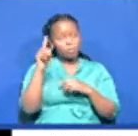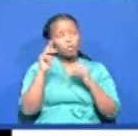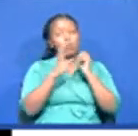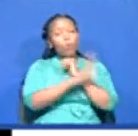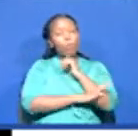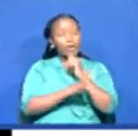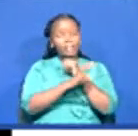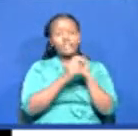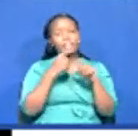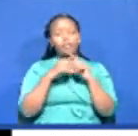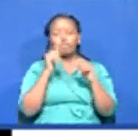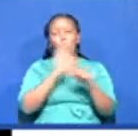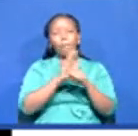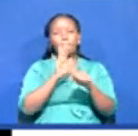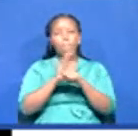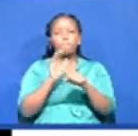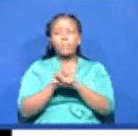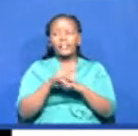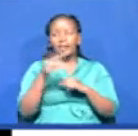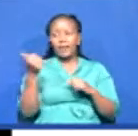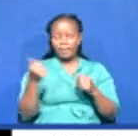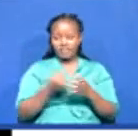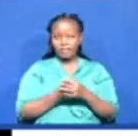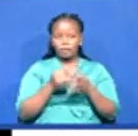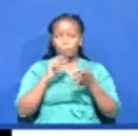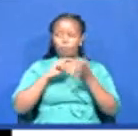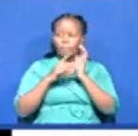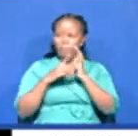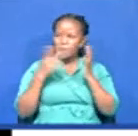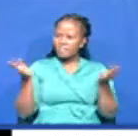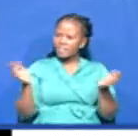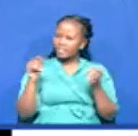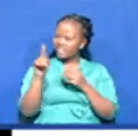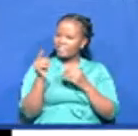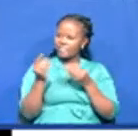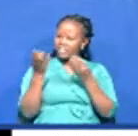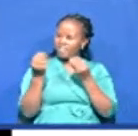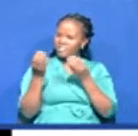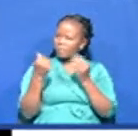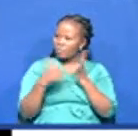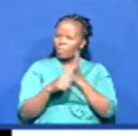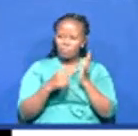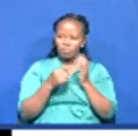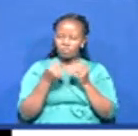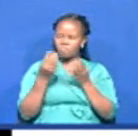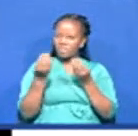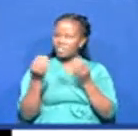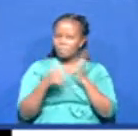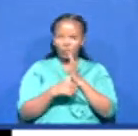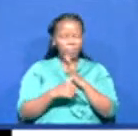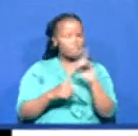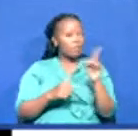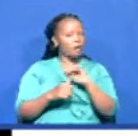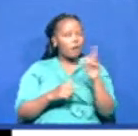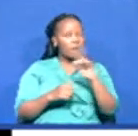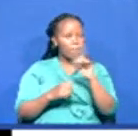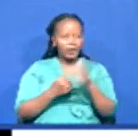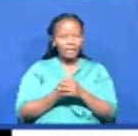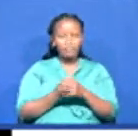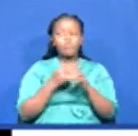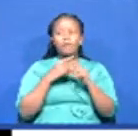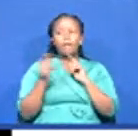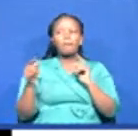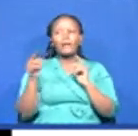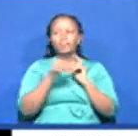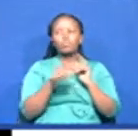something. So like I'm saying, it is not a small war. And since then, unfortunately, we've not been able to do a study,